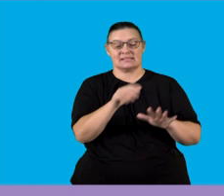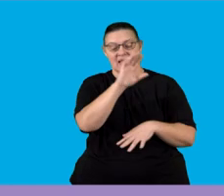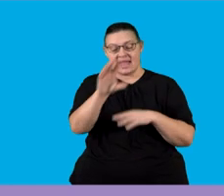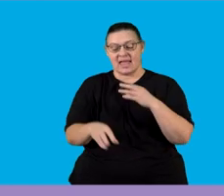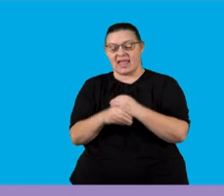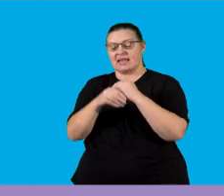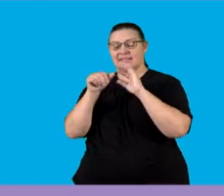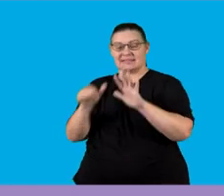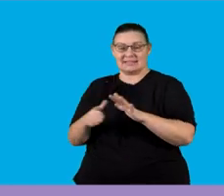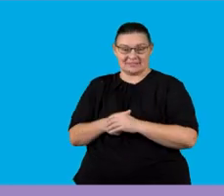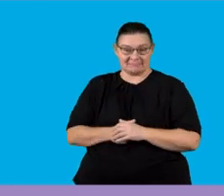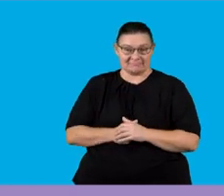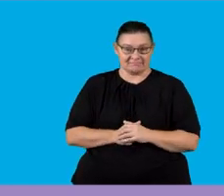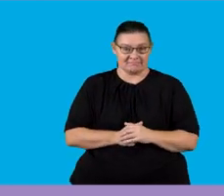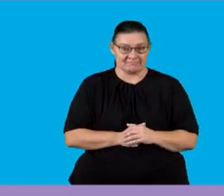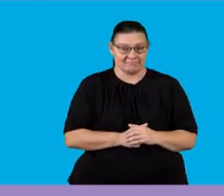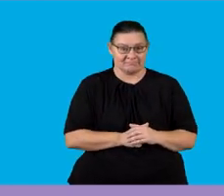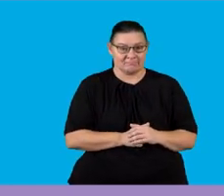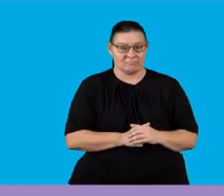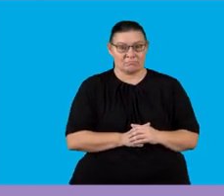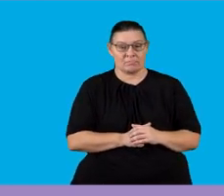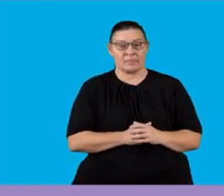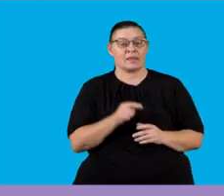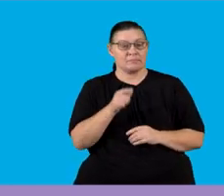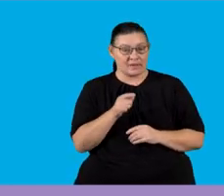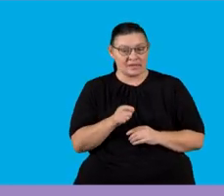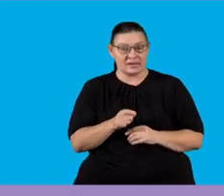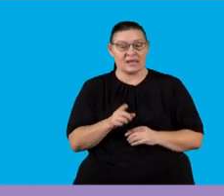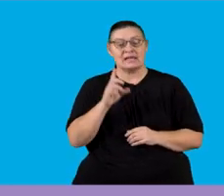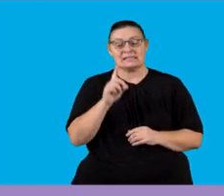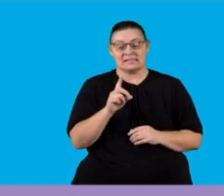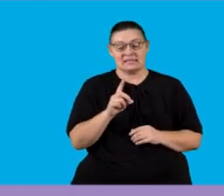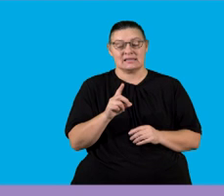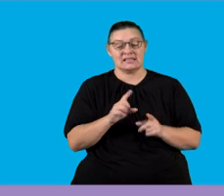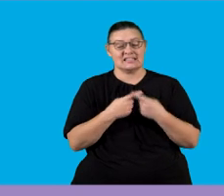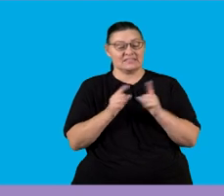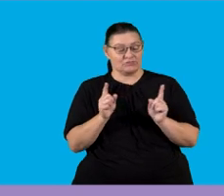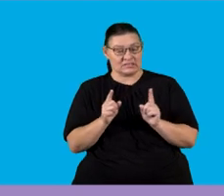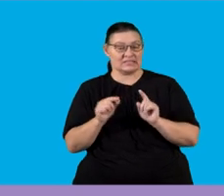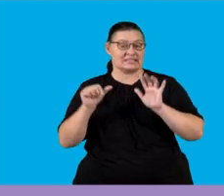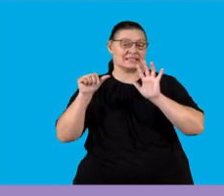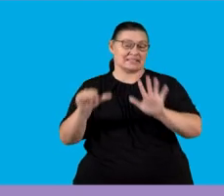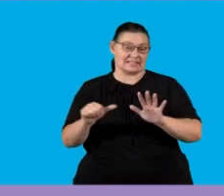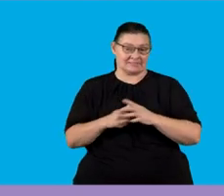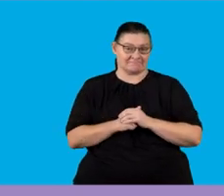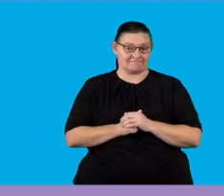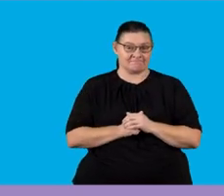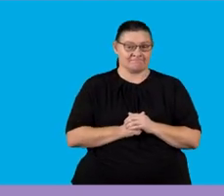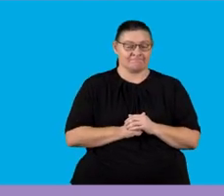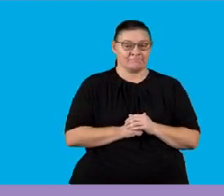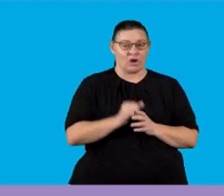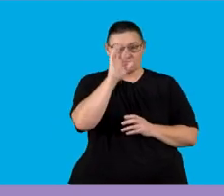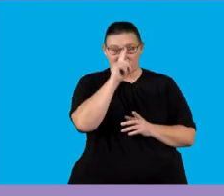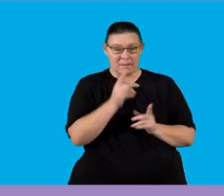Do you remember how to find the rule? We need to take our term number, multiply it with our